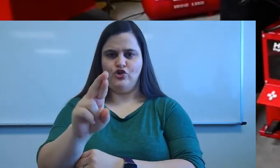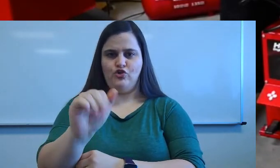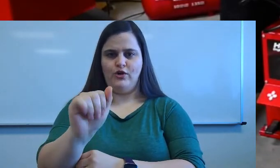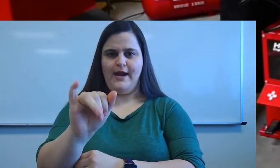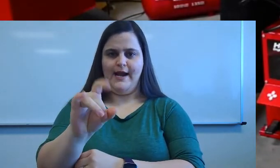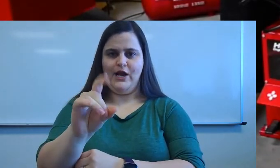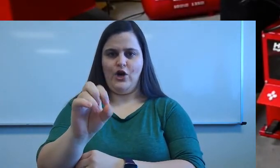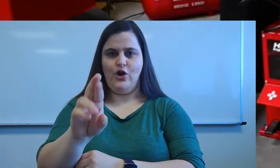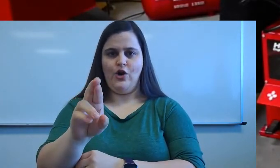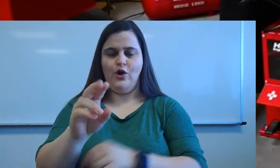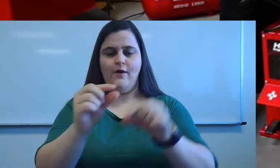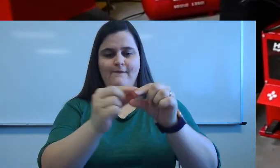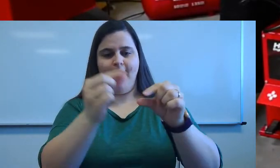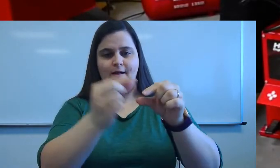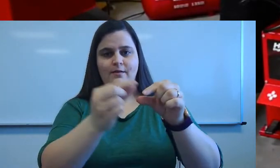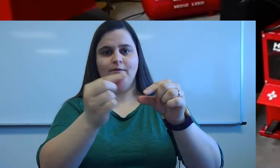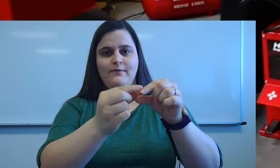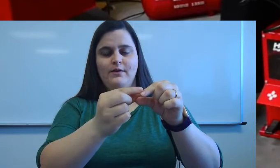Schrader valve.